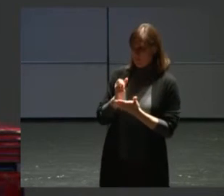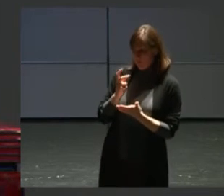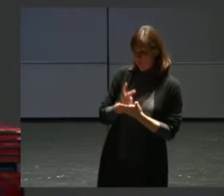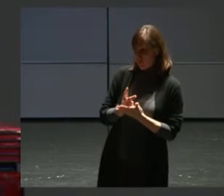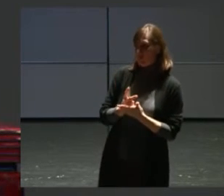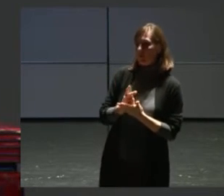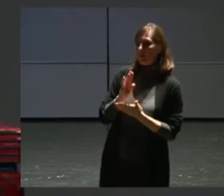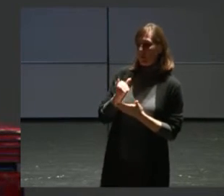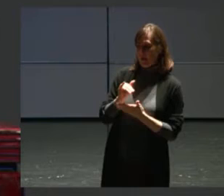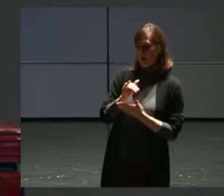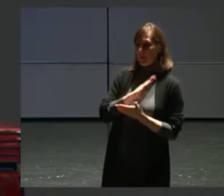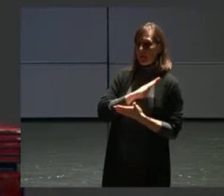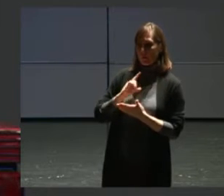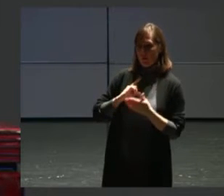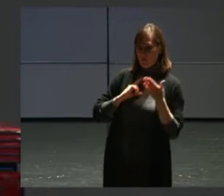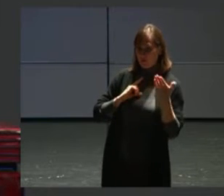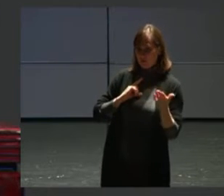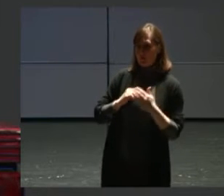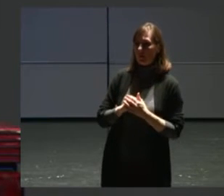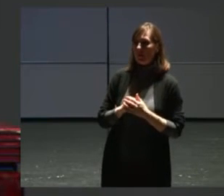the regents, which was to